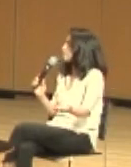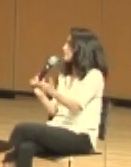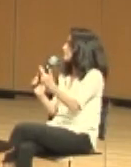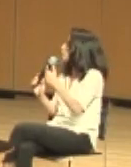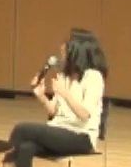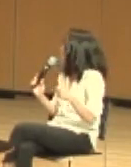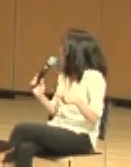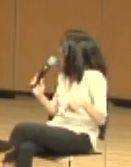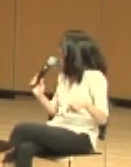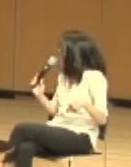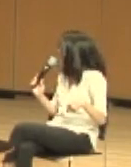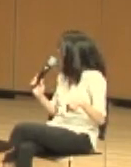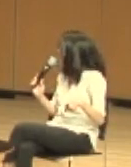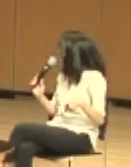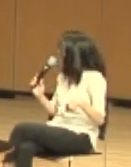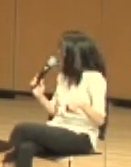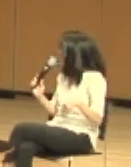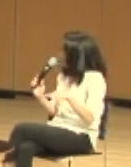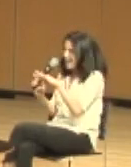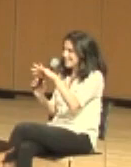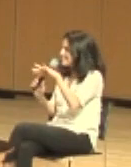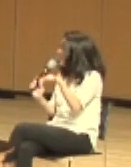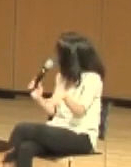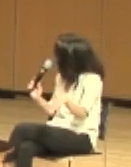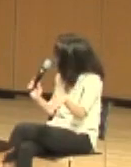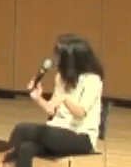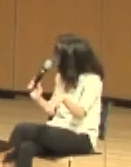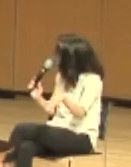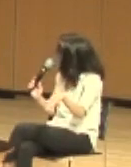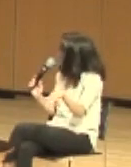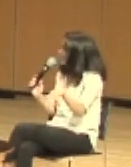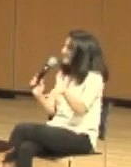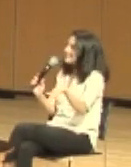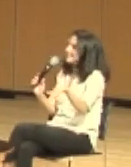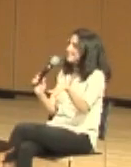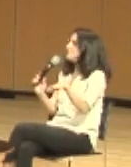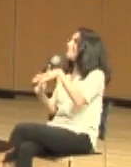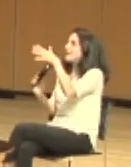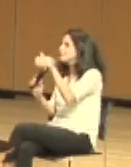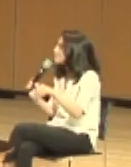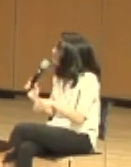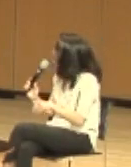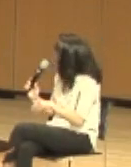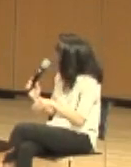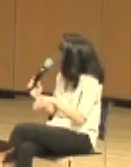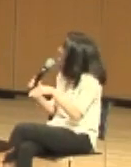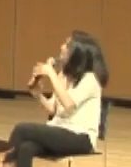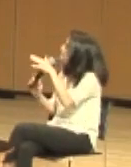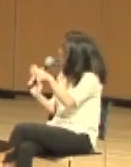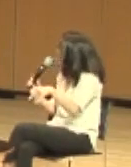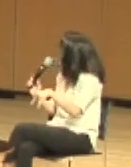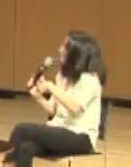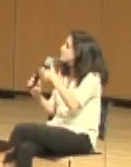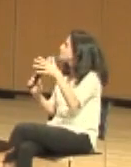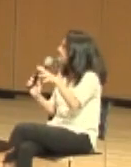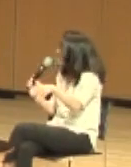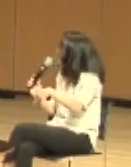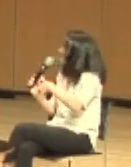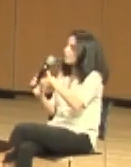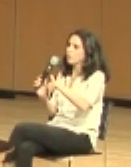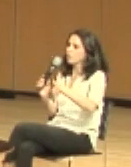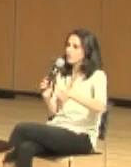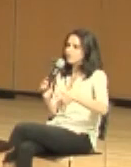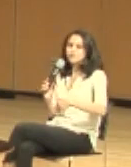make a third person walk across it and that's it uh you don't have to run with the theme of sexual